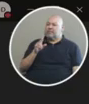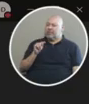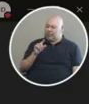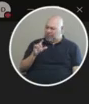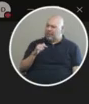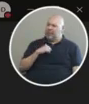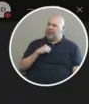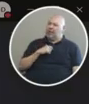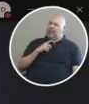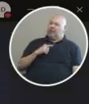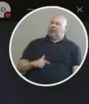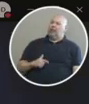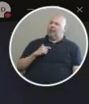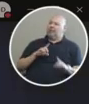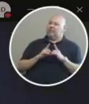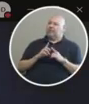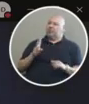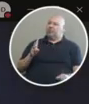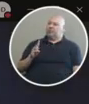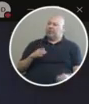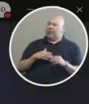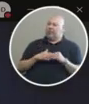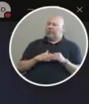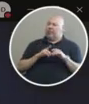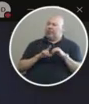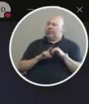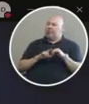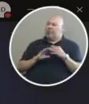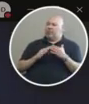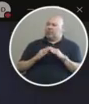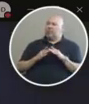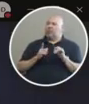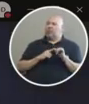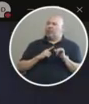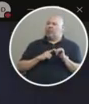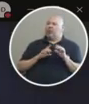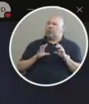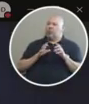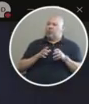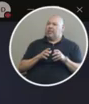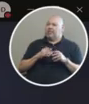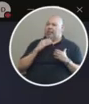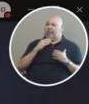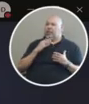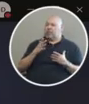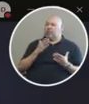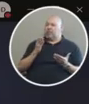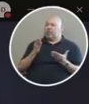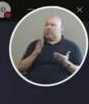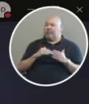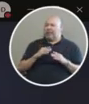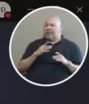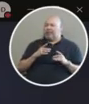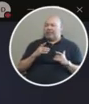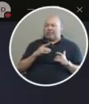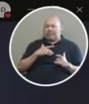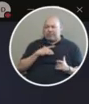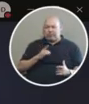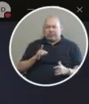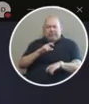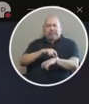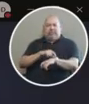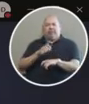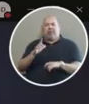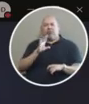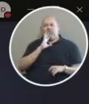a resident of District 6 and a leader in the El Paso Community First Coalition. Thank you for your service in these trying times.